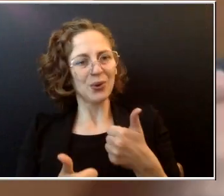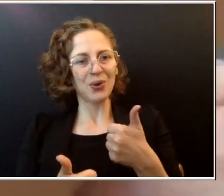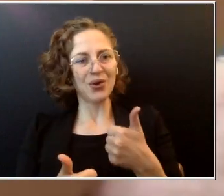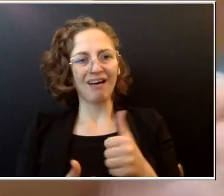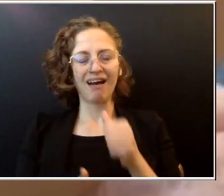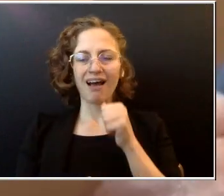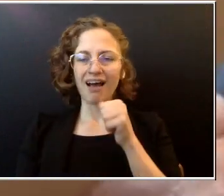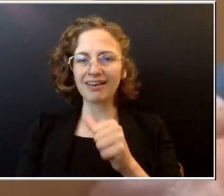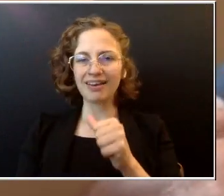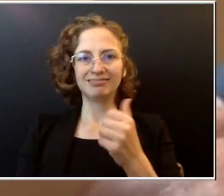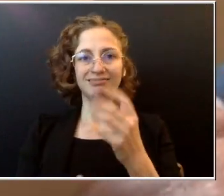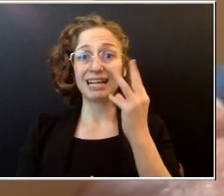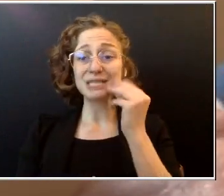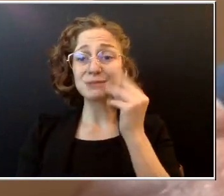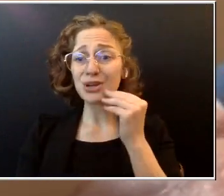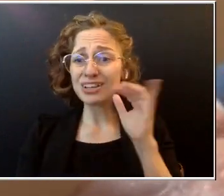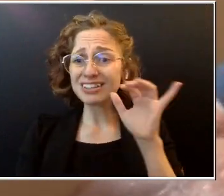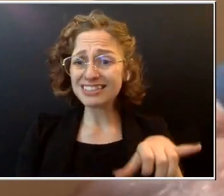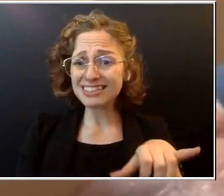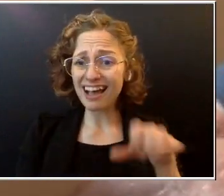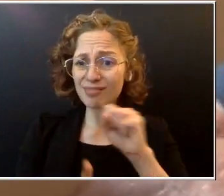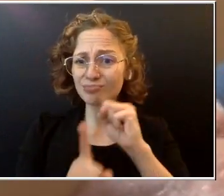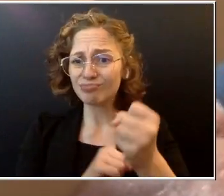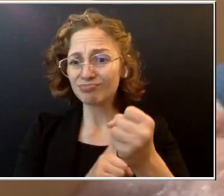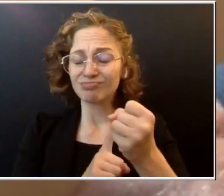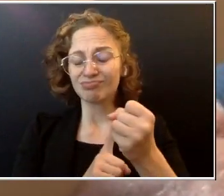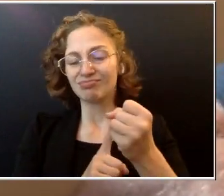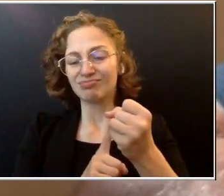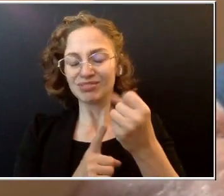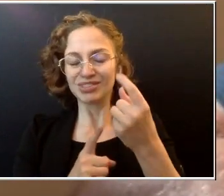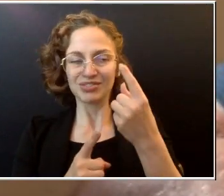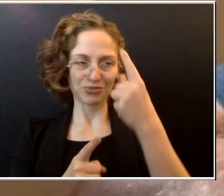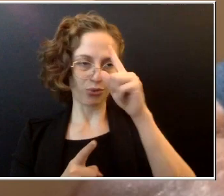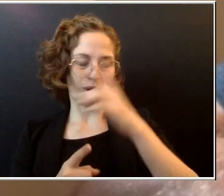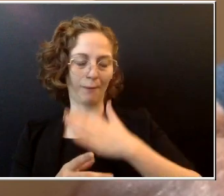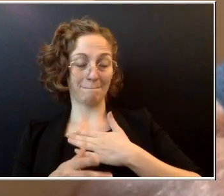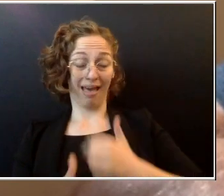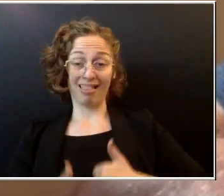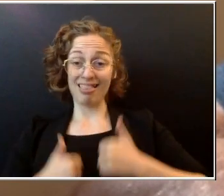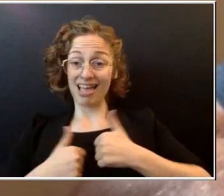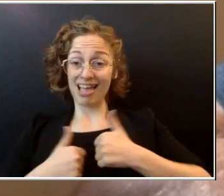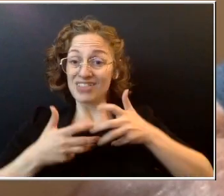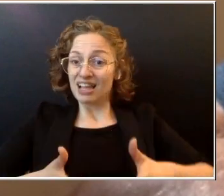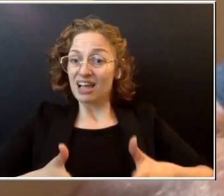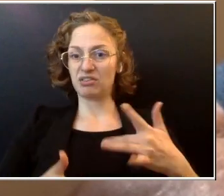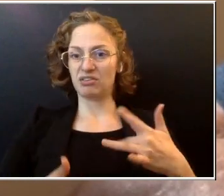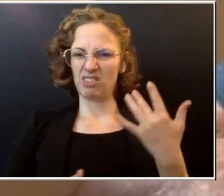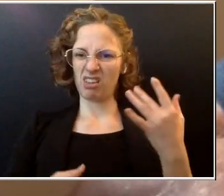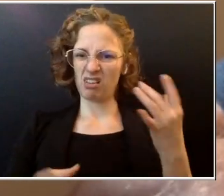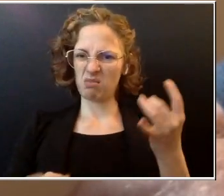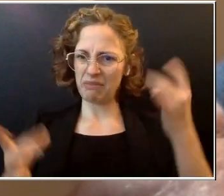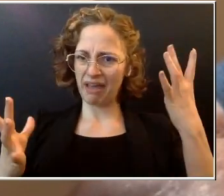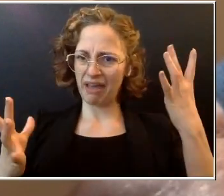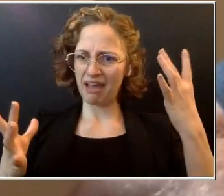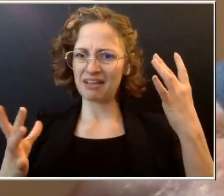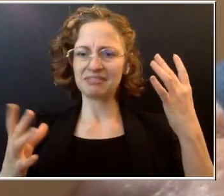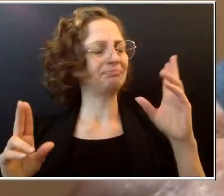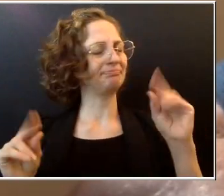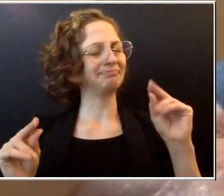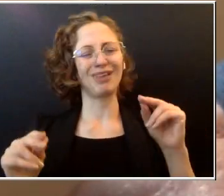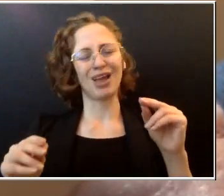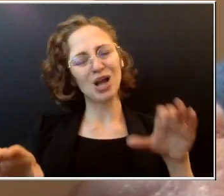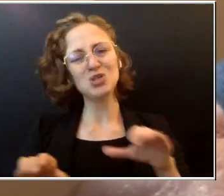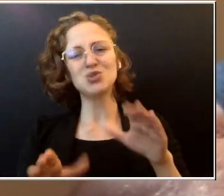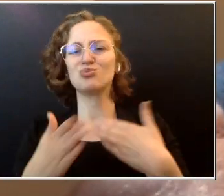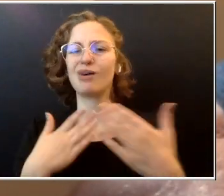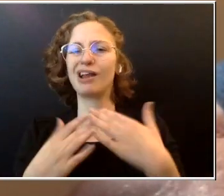have left feeling bad. So I now do what I have to do to feel as good as I can throughout the day, but also to stay on top of any